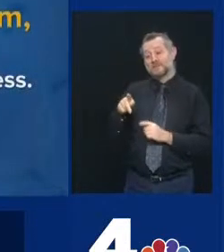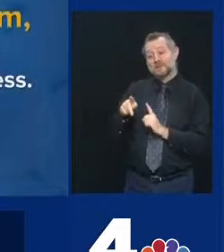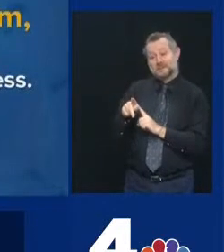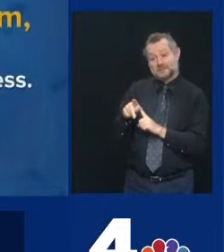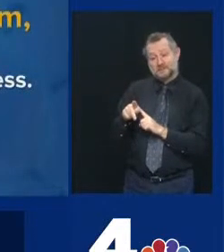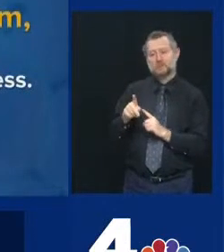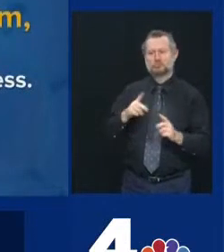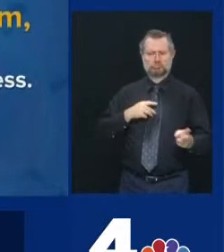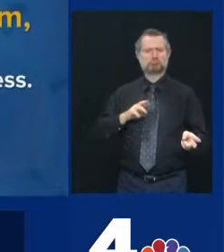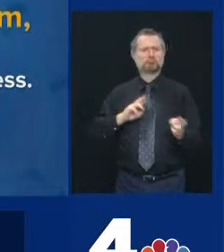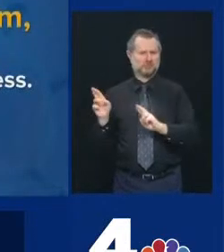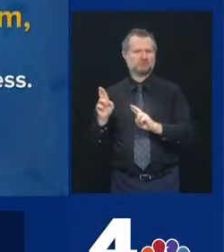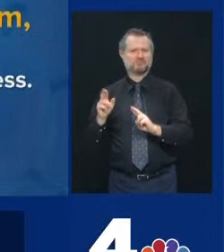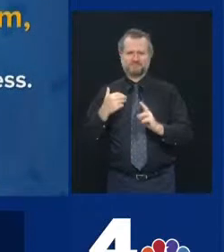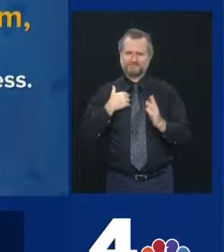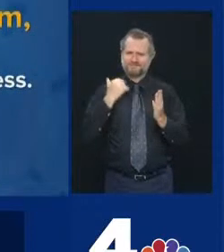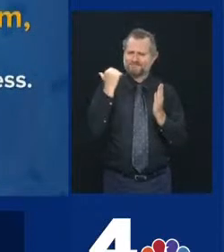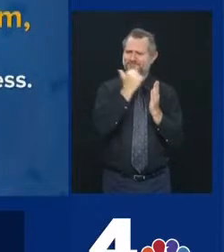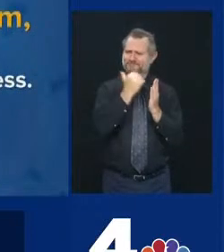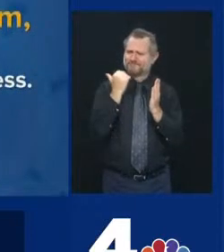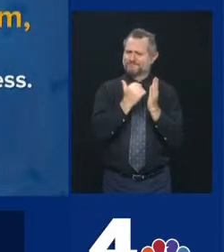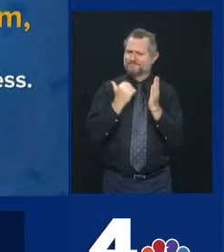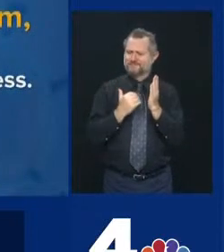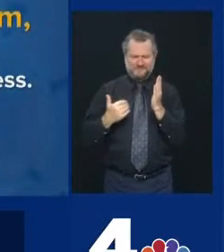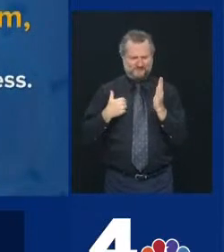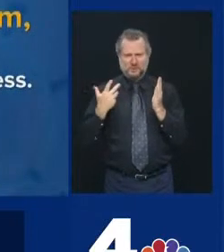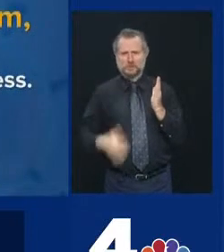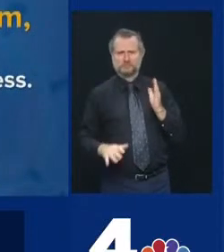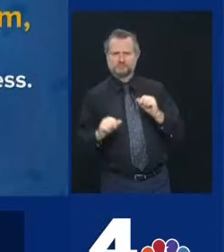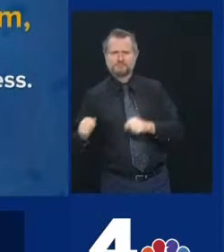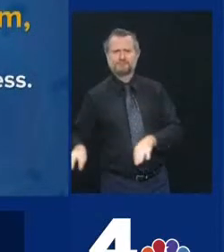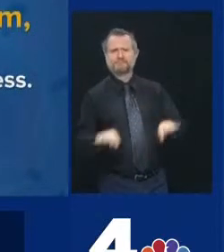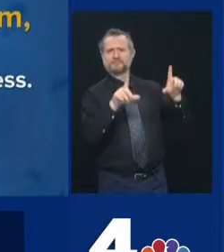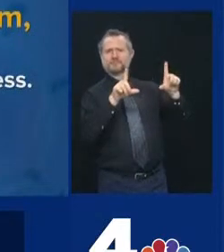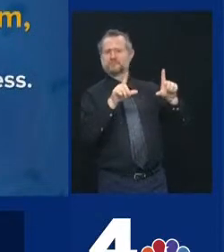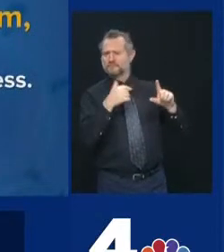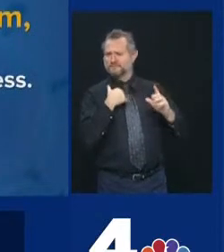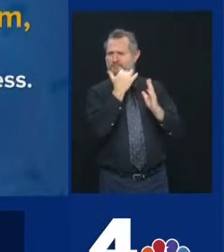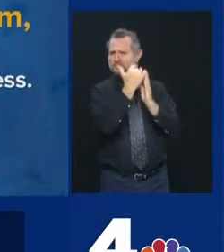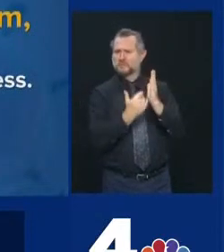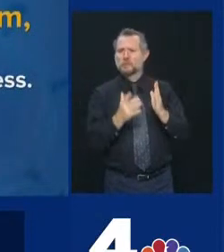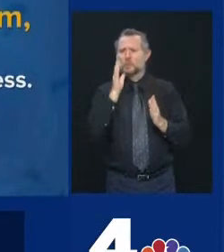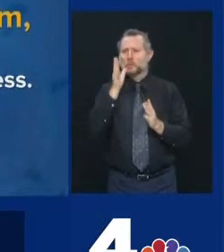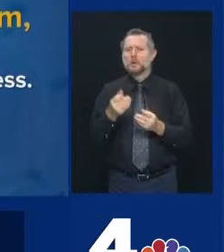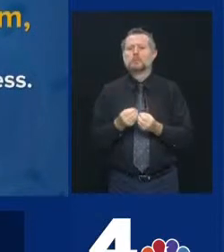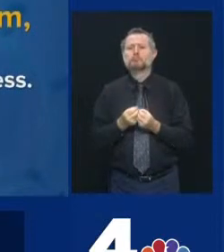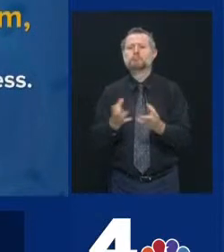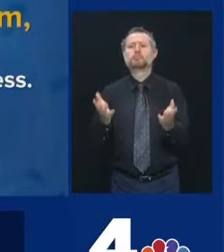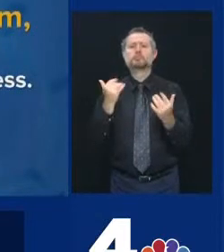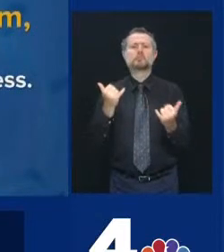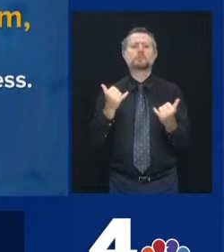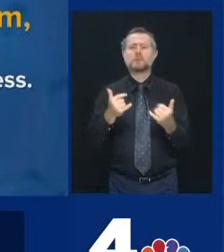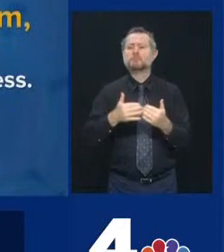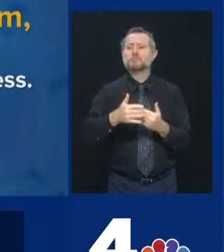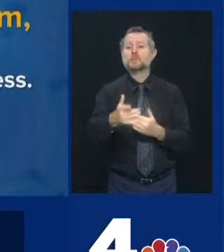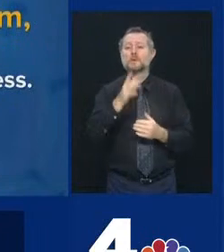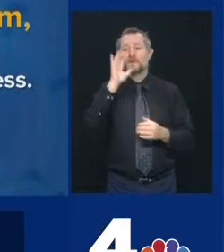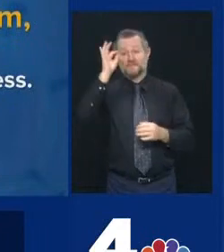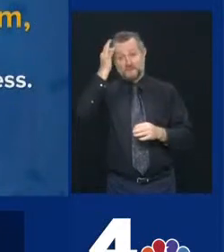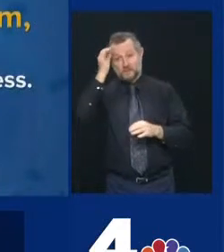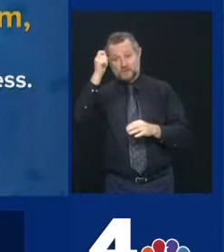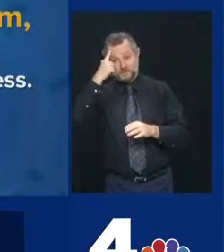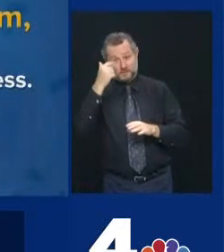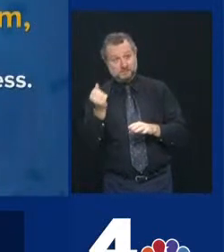of a plan that we are circulating today and we've sent to the federal government that starts